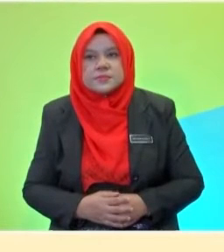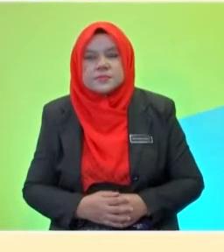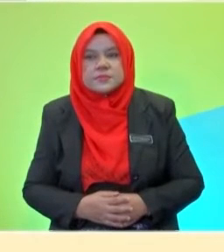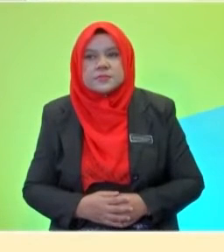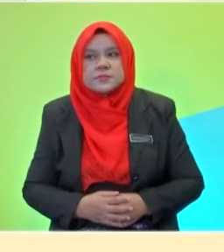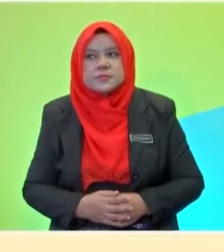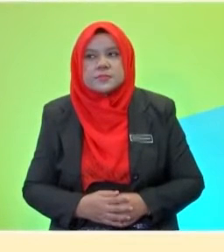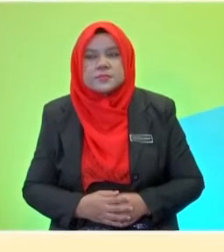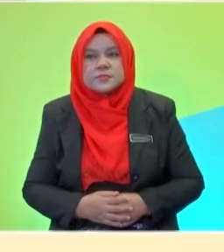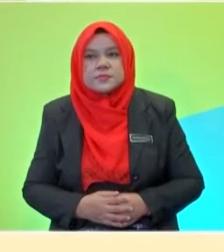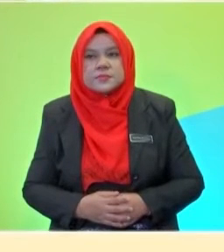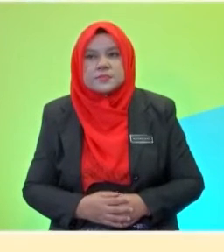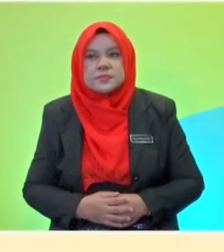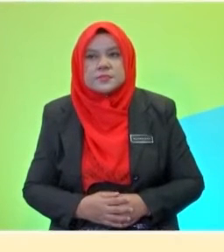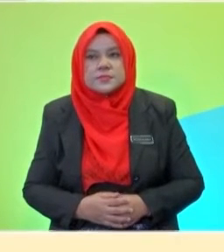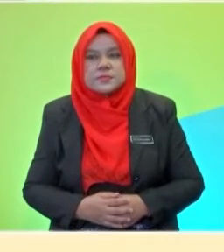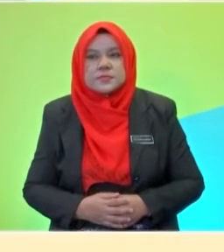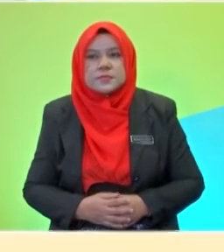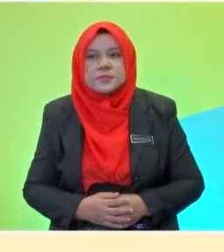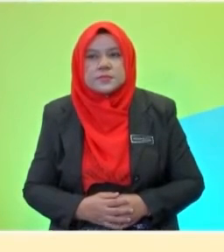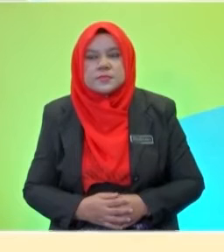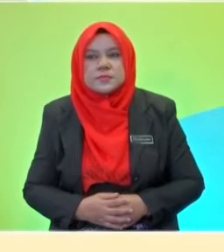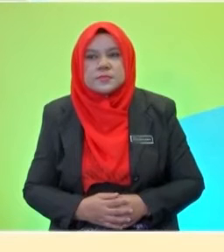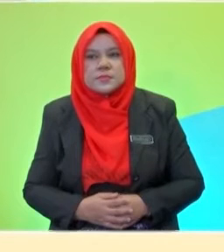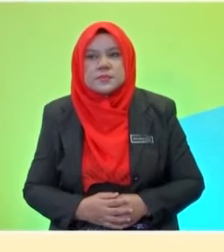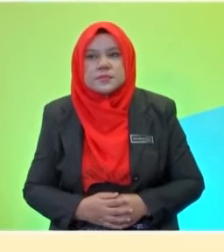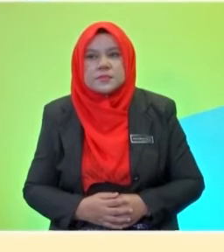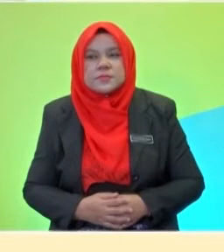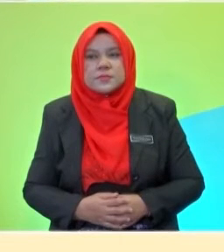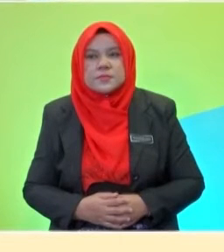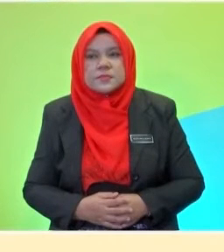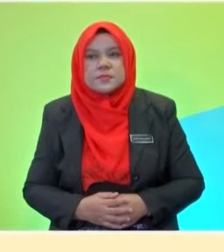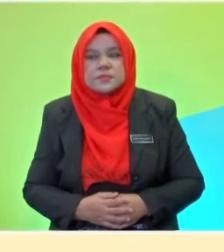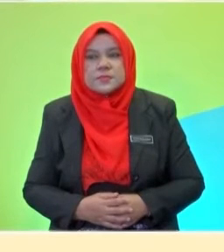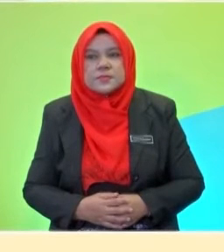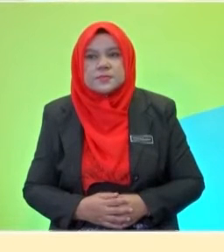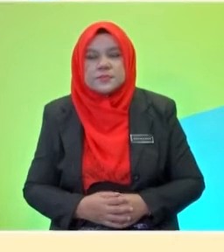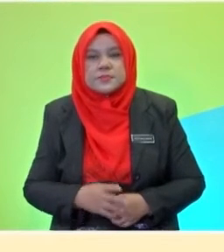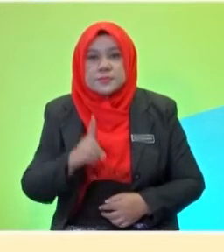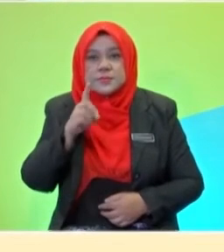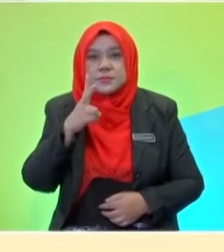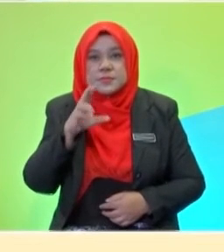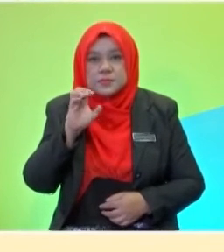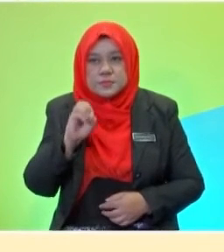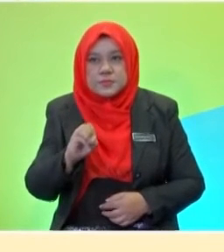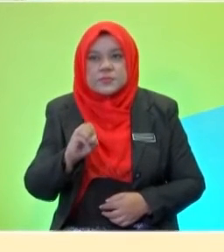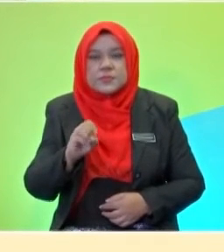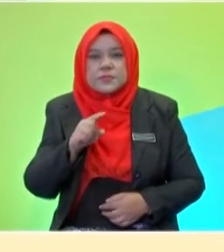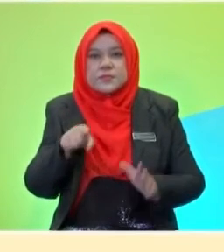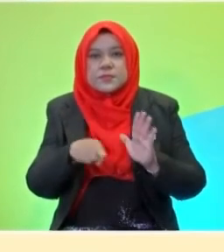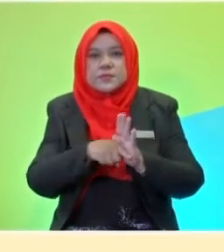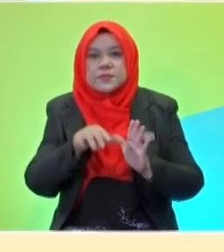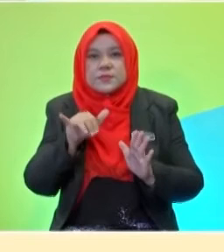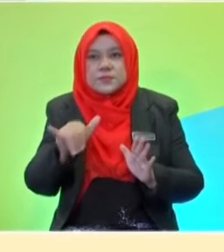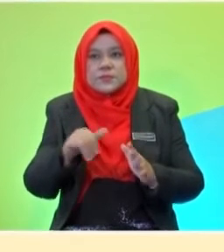Okay, Nijat, can you bring little bit center? A little bit more, a little bit more. Okay, that's good. Okay, 1250 divide with Y